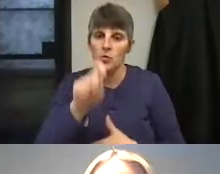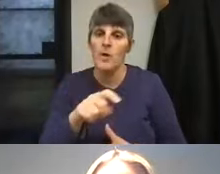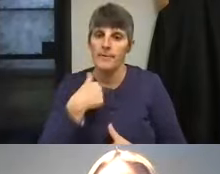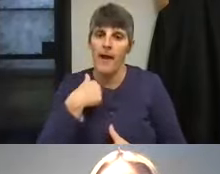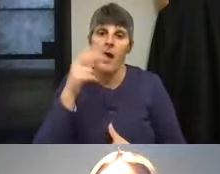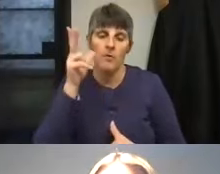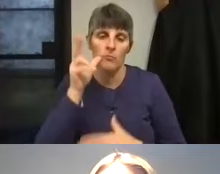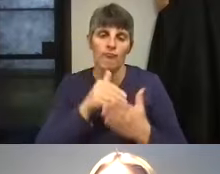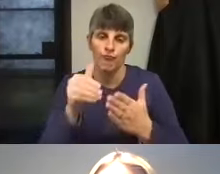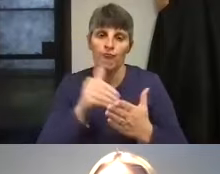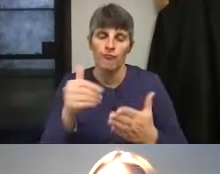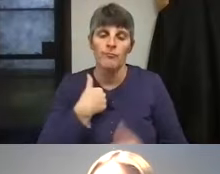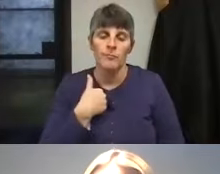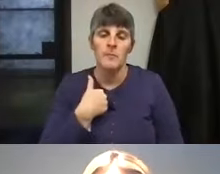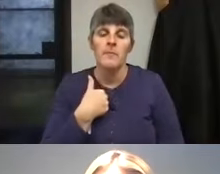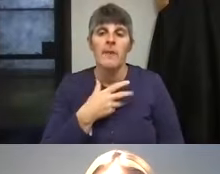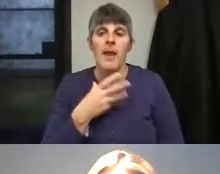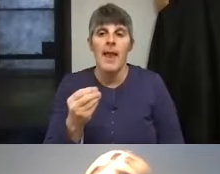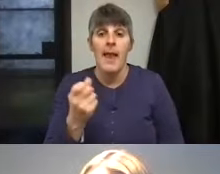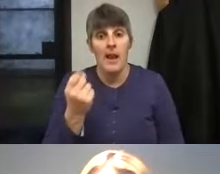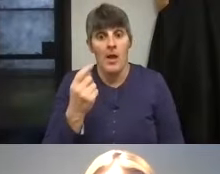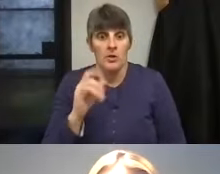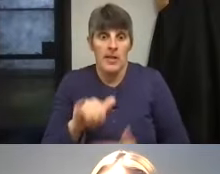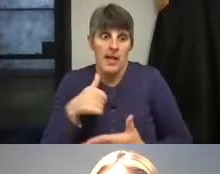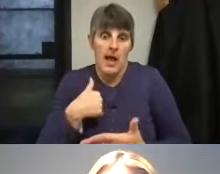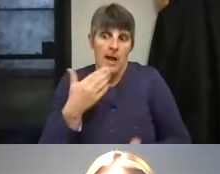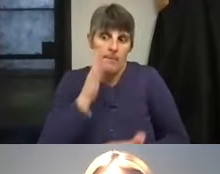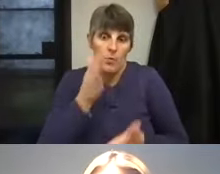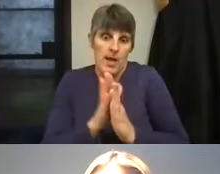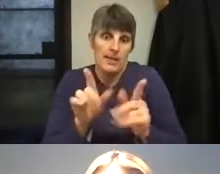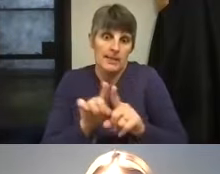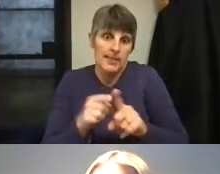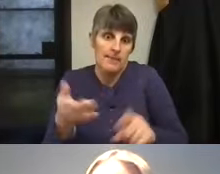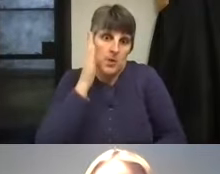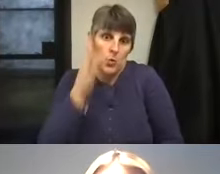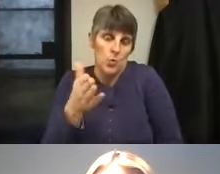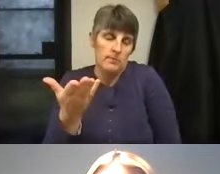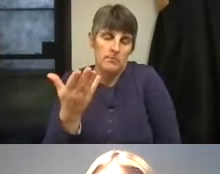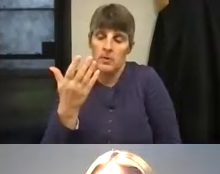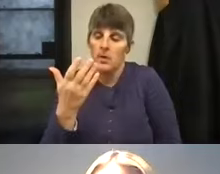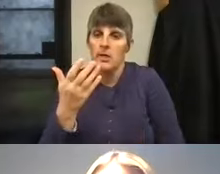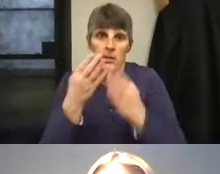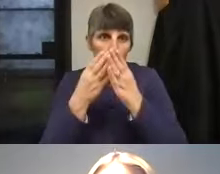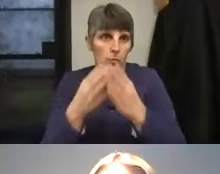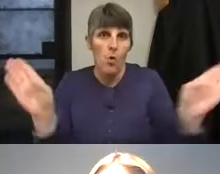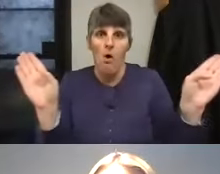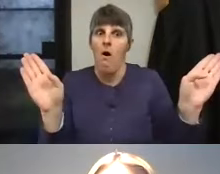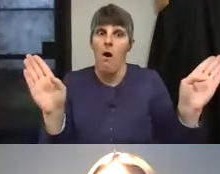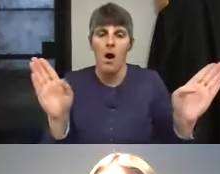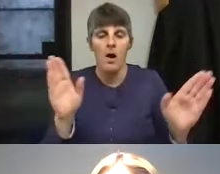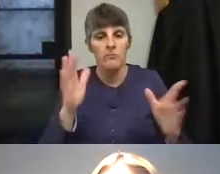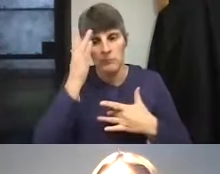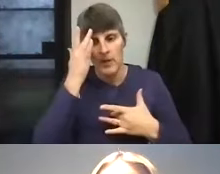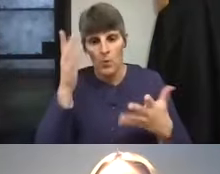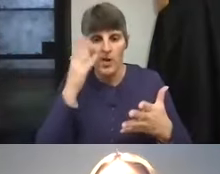gotten a lot, and I understand it. I would probably ask the same thing too. It's such a broad spectrum, and we